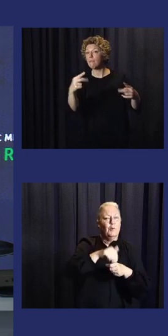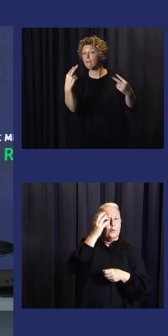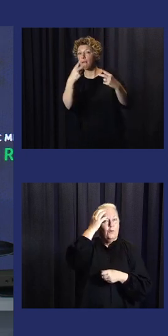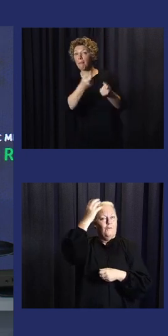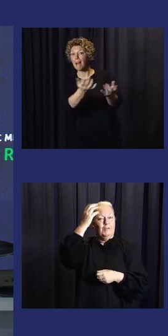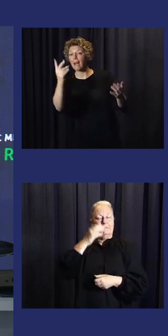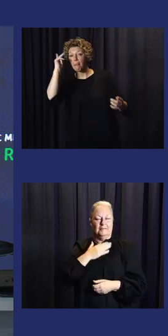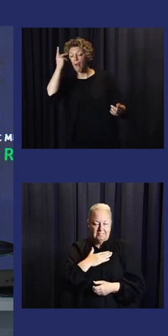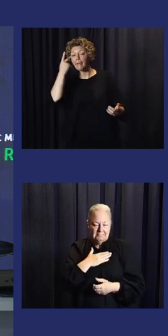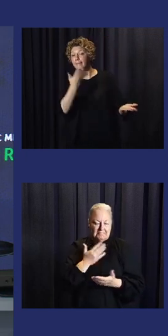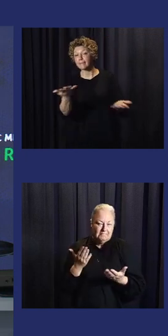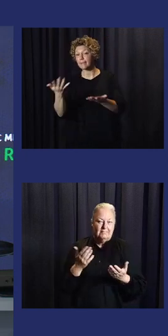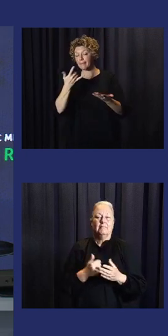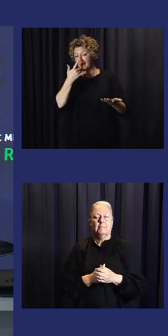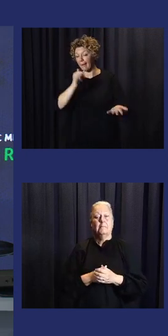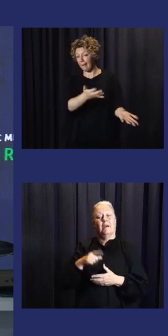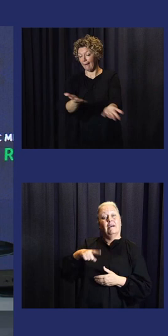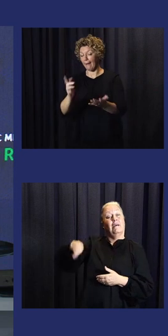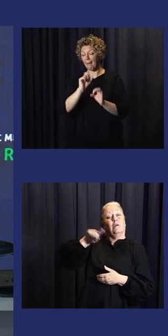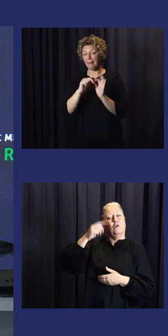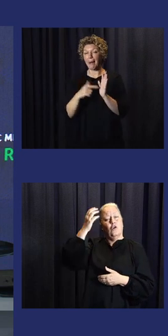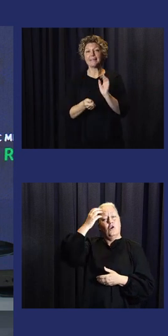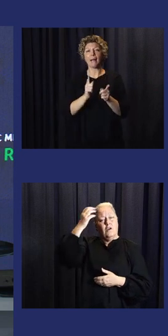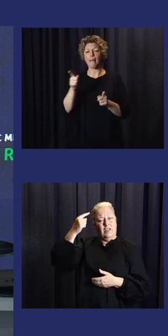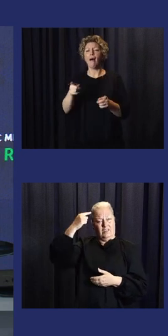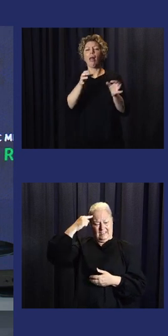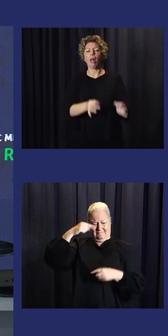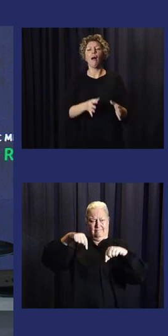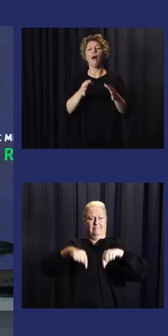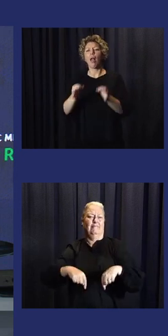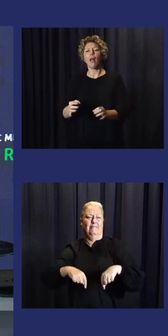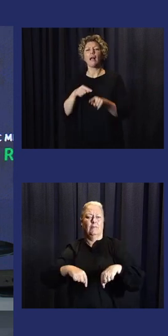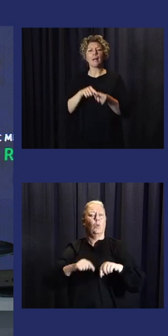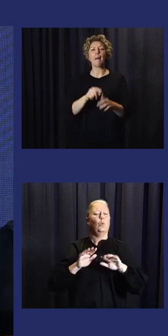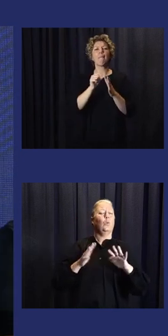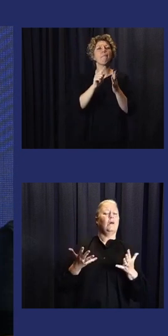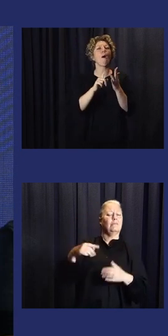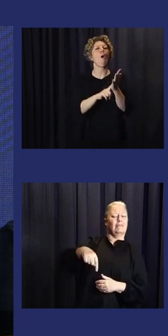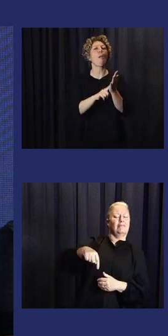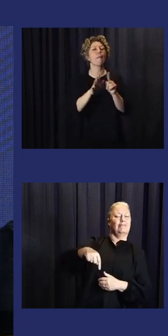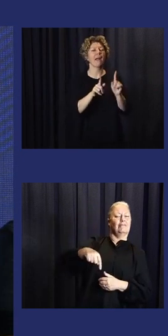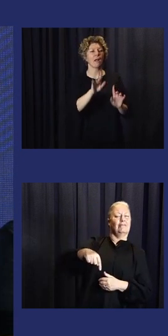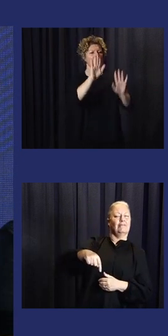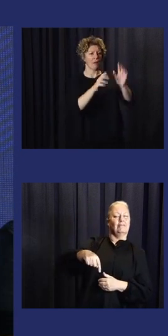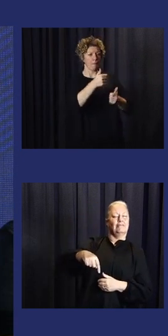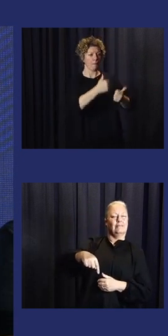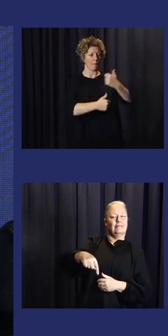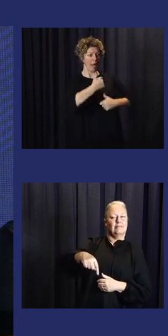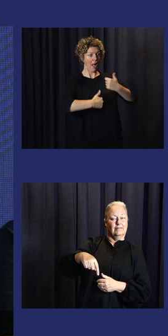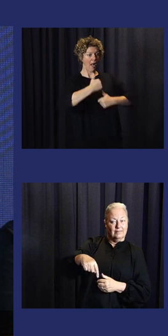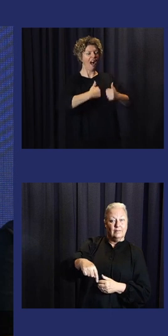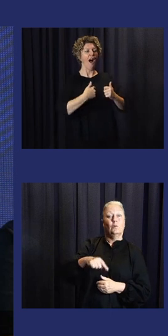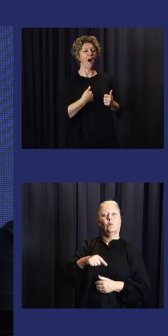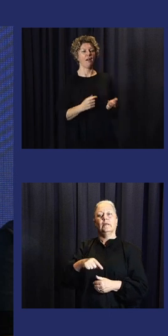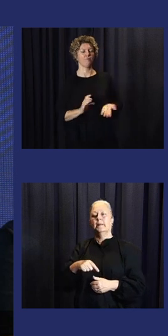but sometimes decisions are made based on polls and what is going to bring